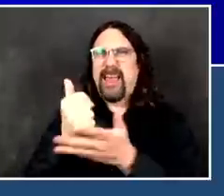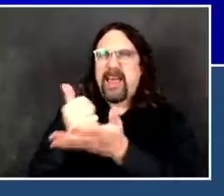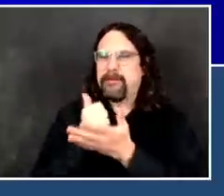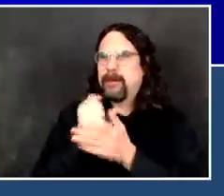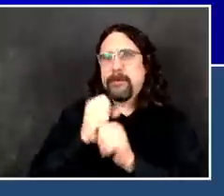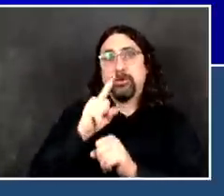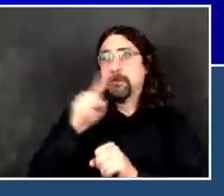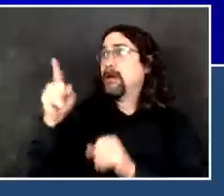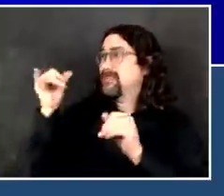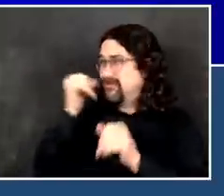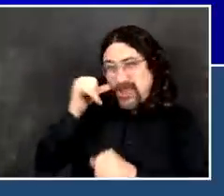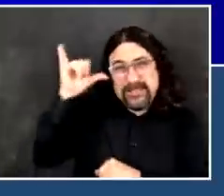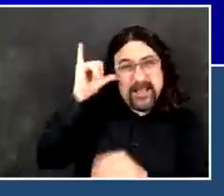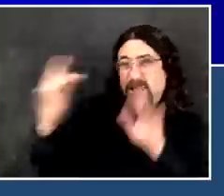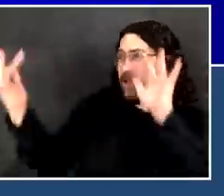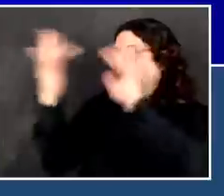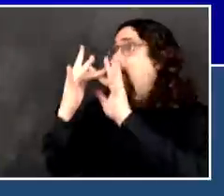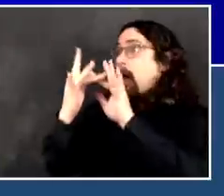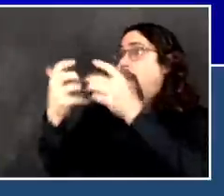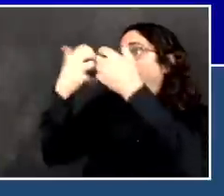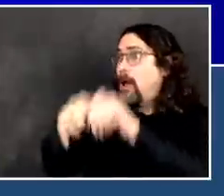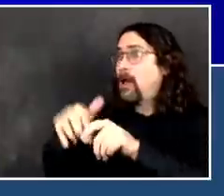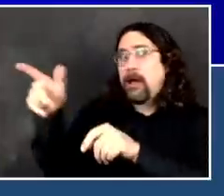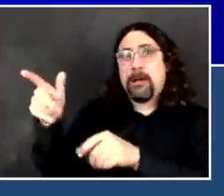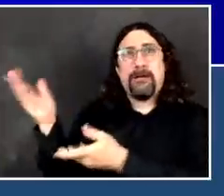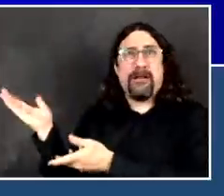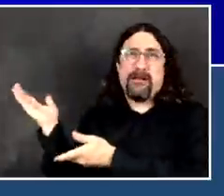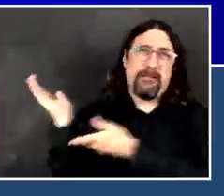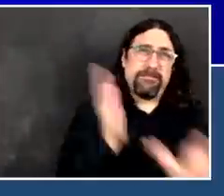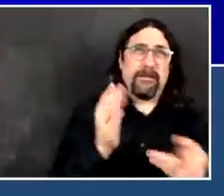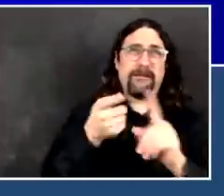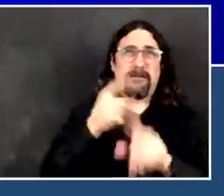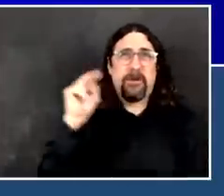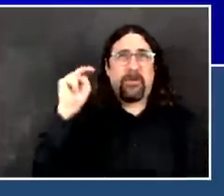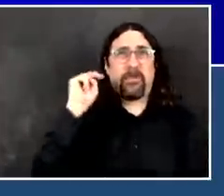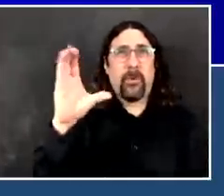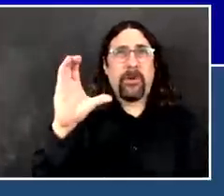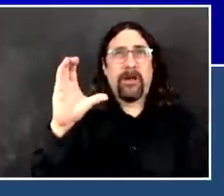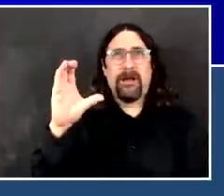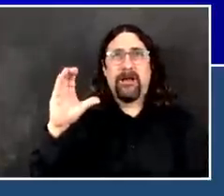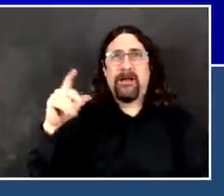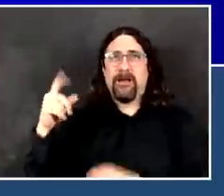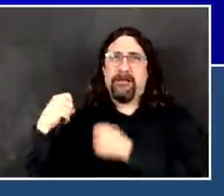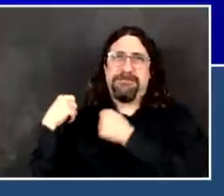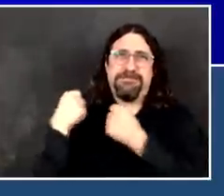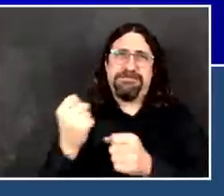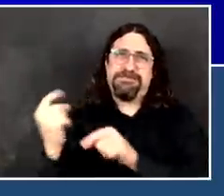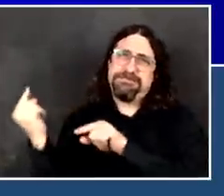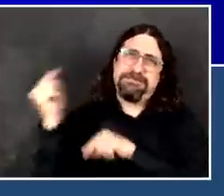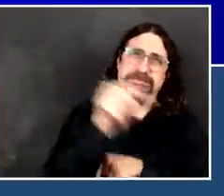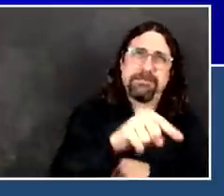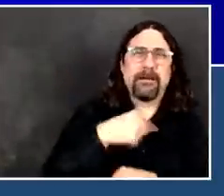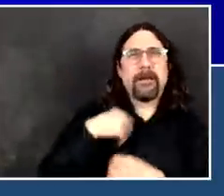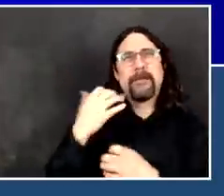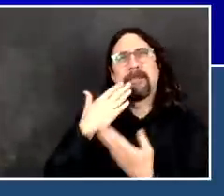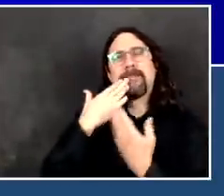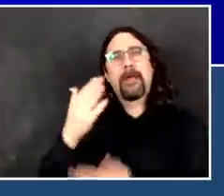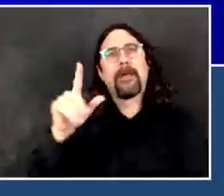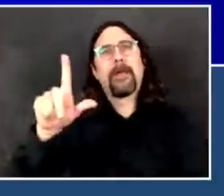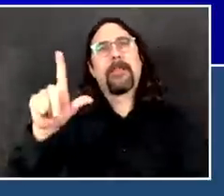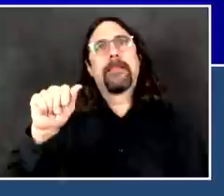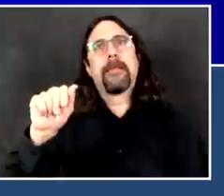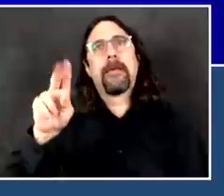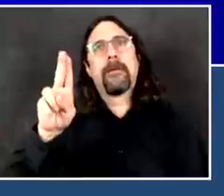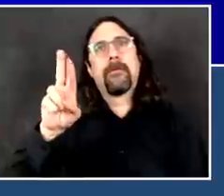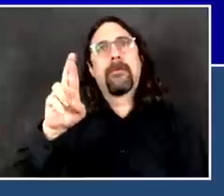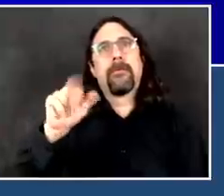Carolina, 570 miles away, and it happened the second that the fabric came off the assembly line, it came to New York City in record time.